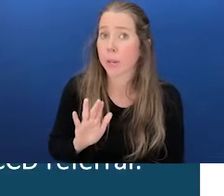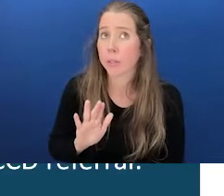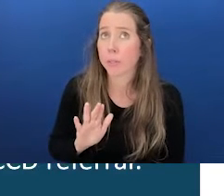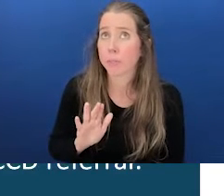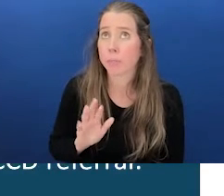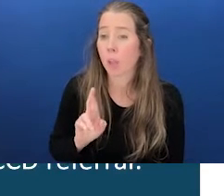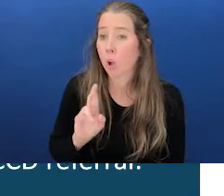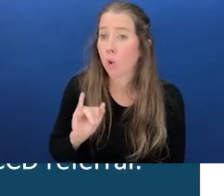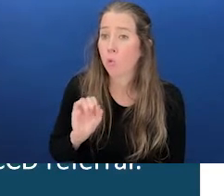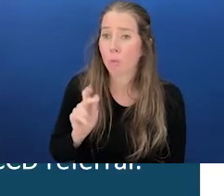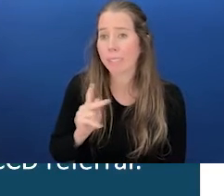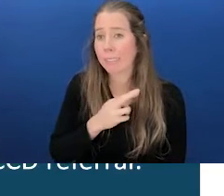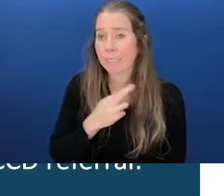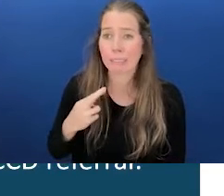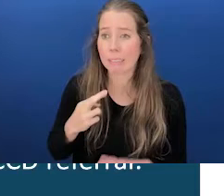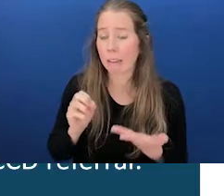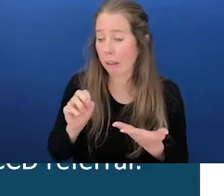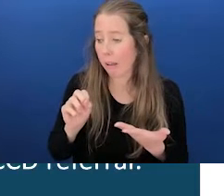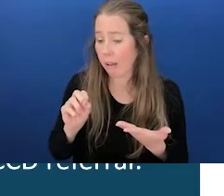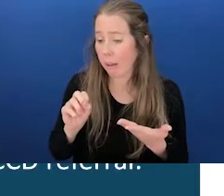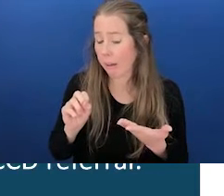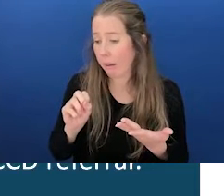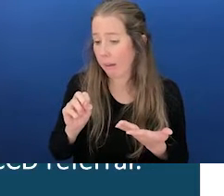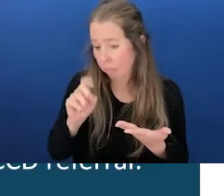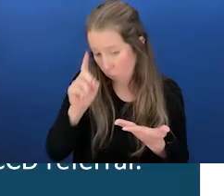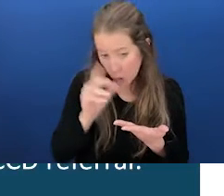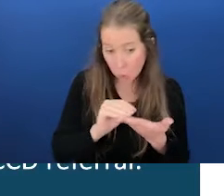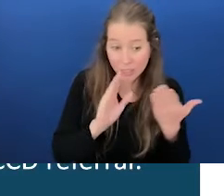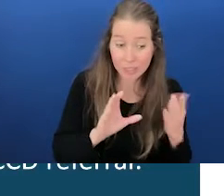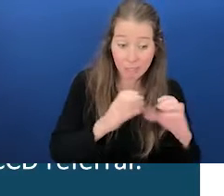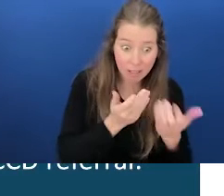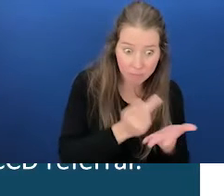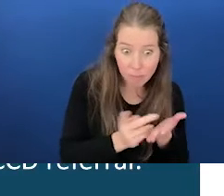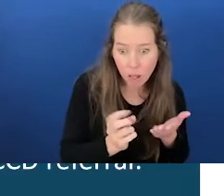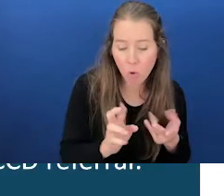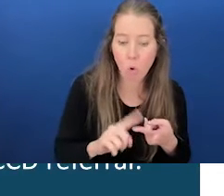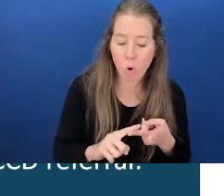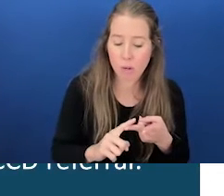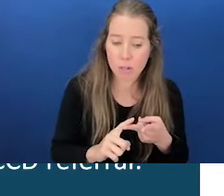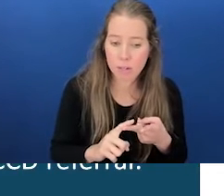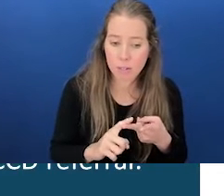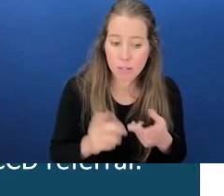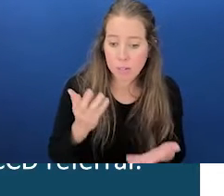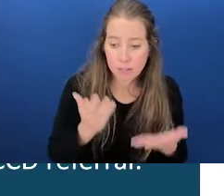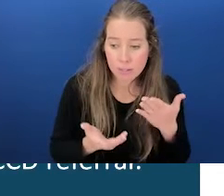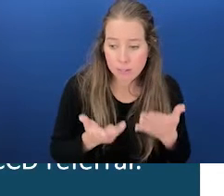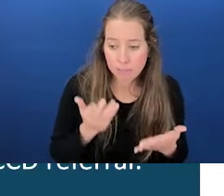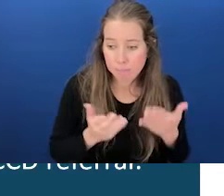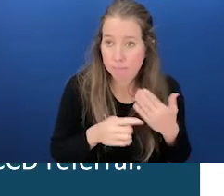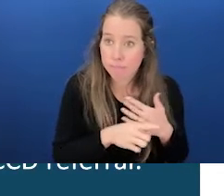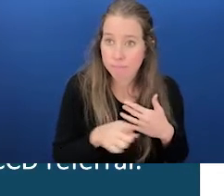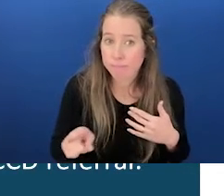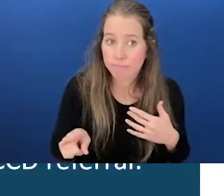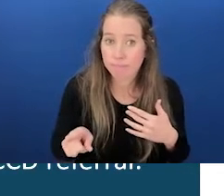risk of students either failing a class or simply them